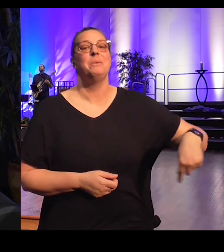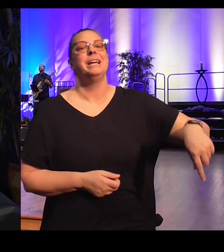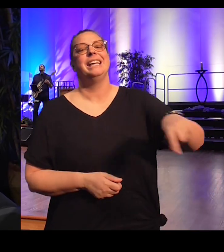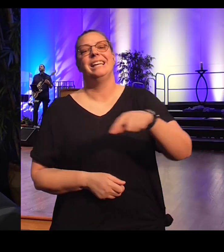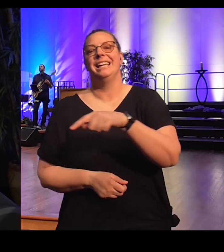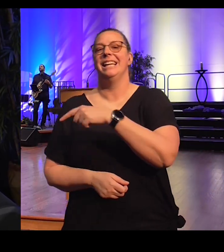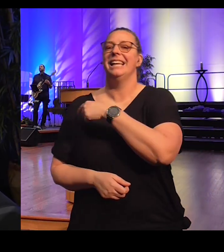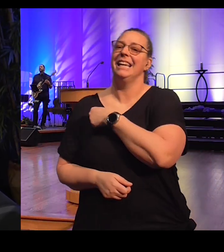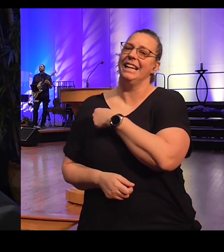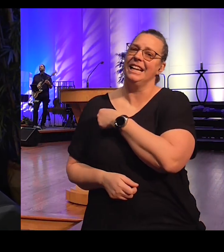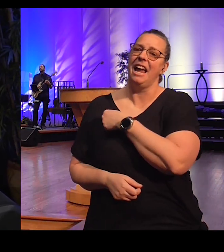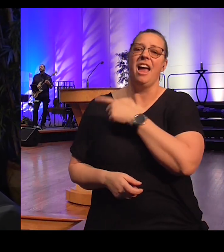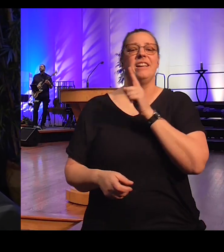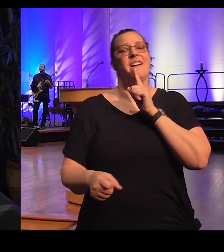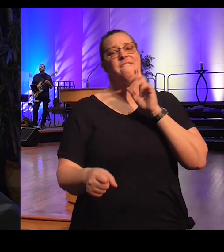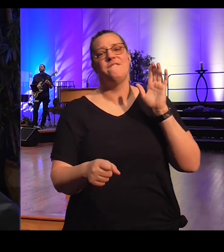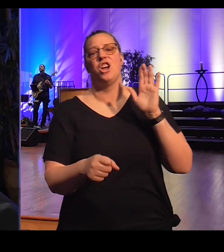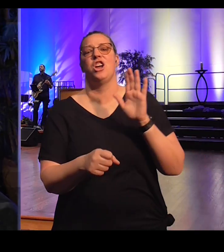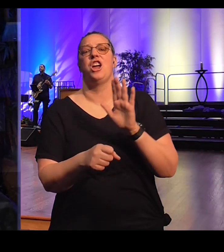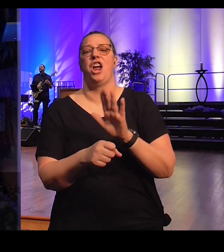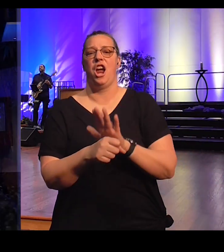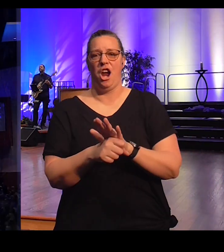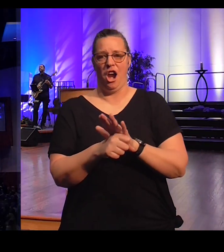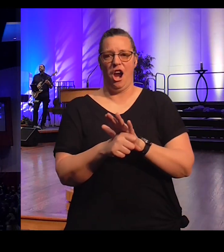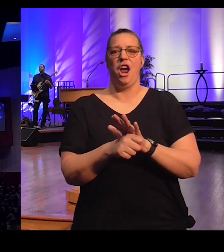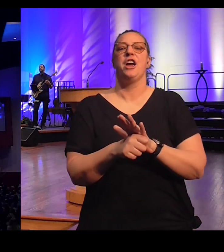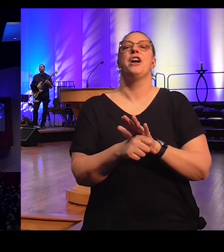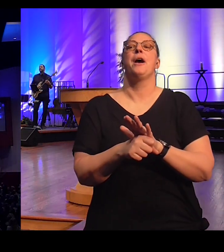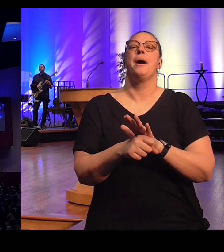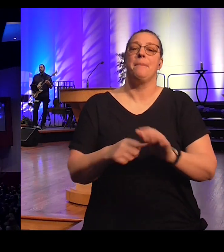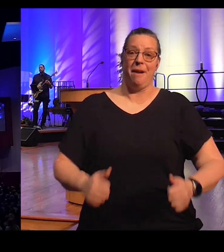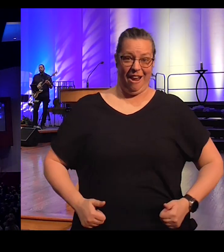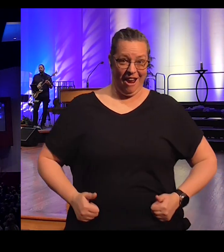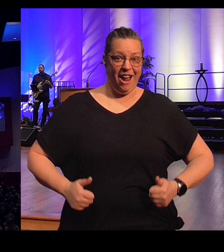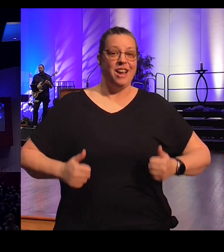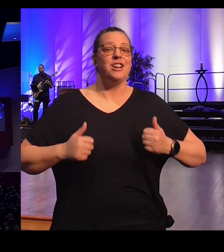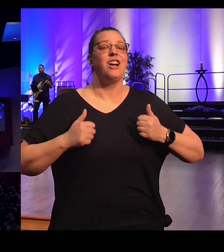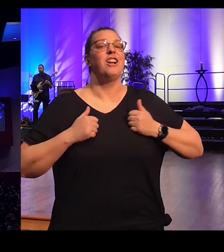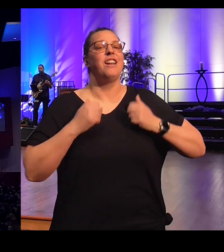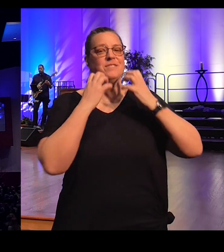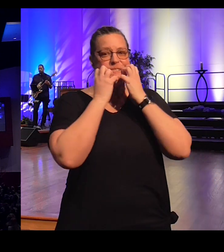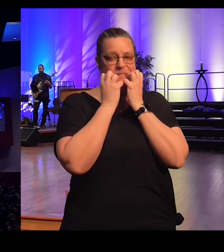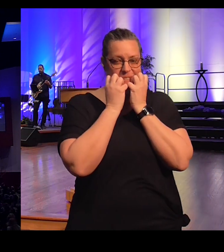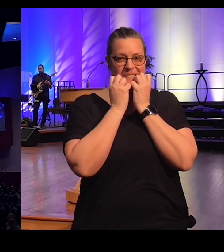We affirm all life as